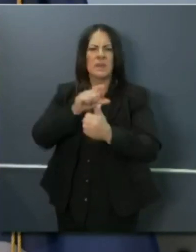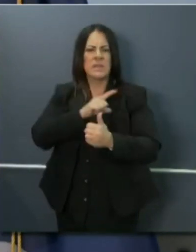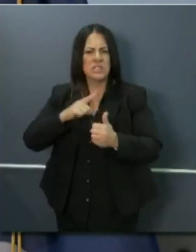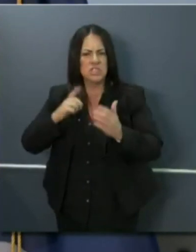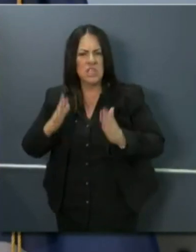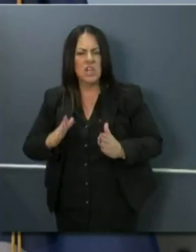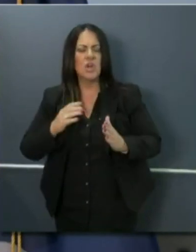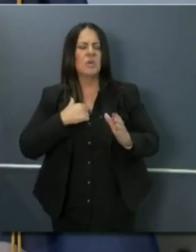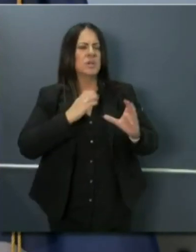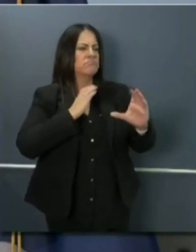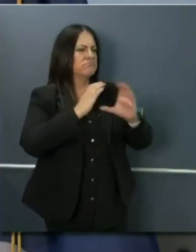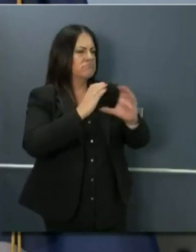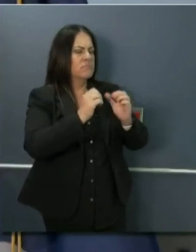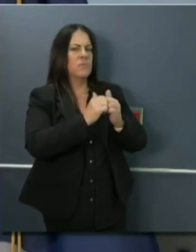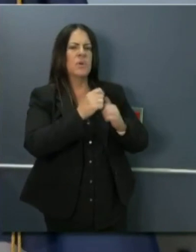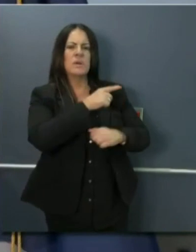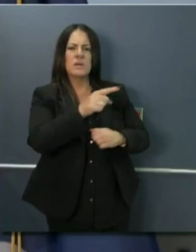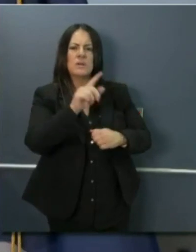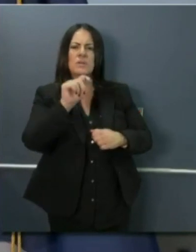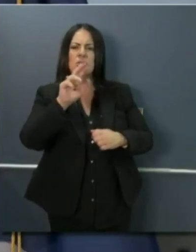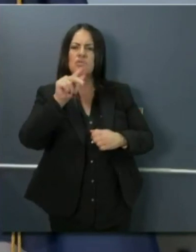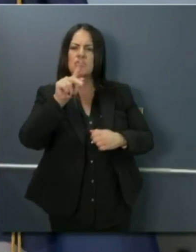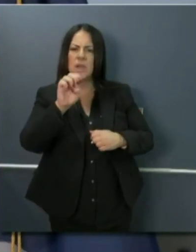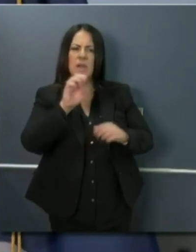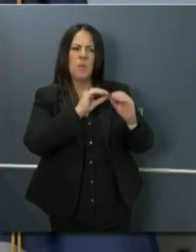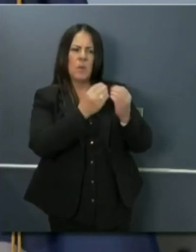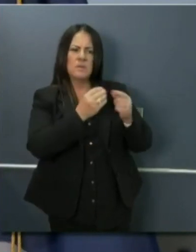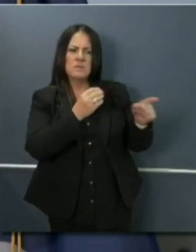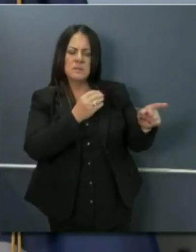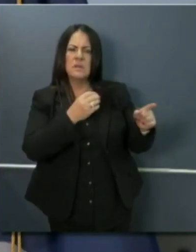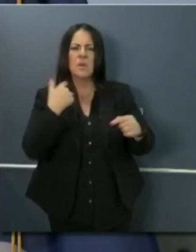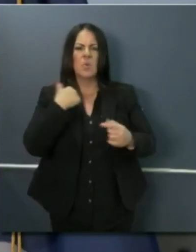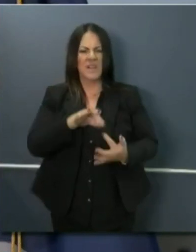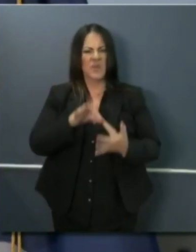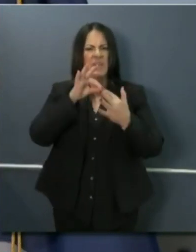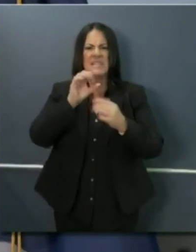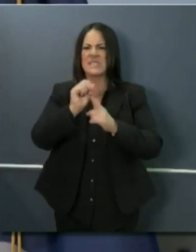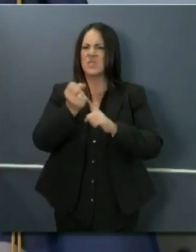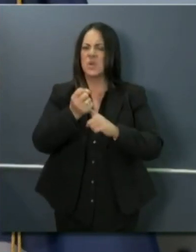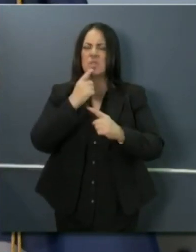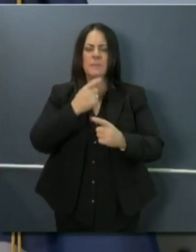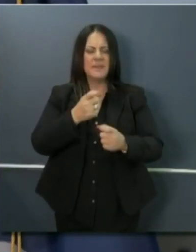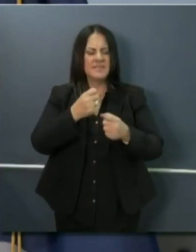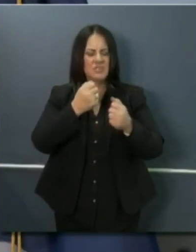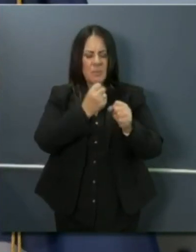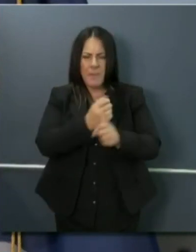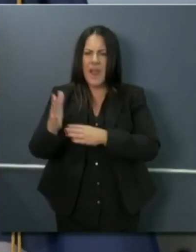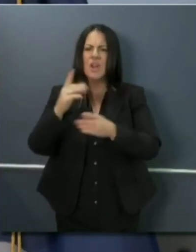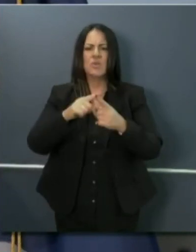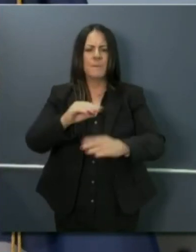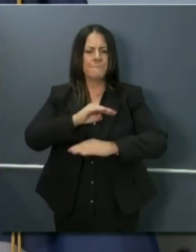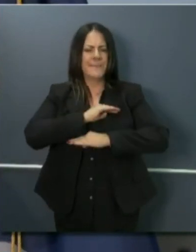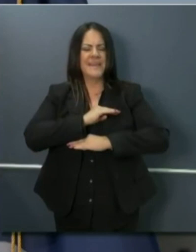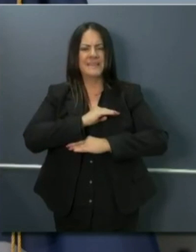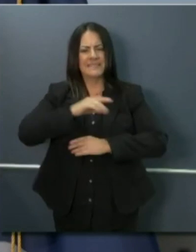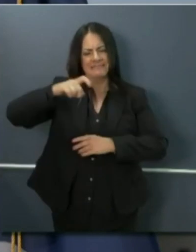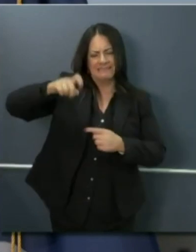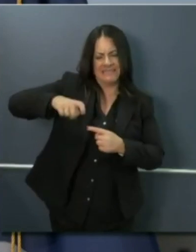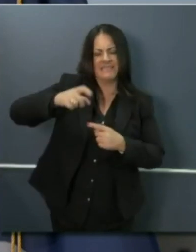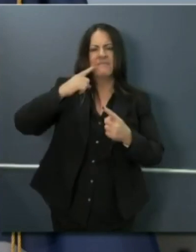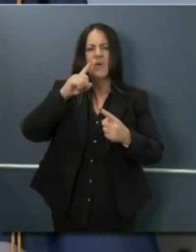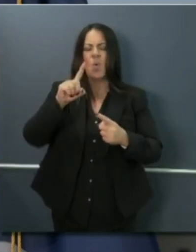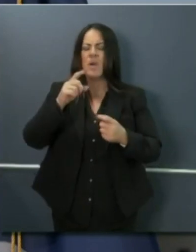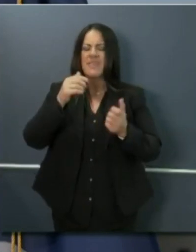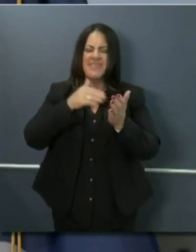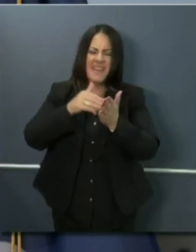organizations to make in this unique situation where we are prepared to meet the needs of thousands of Californians.